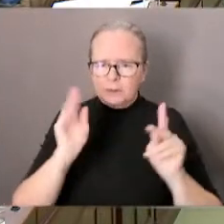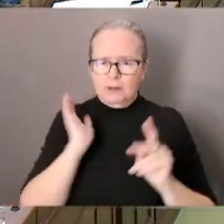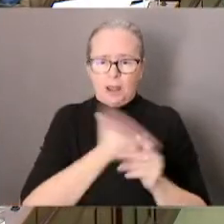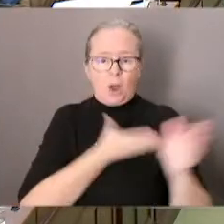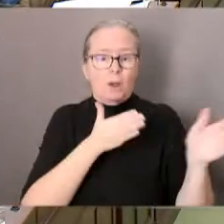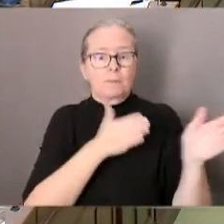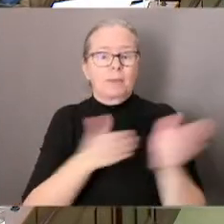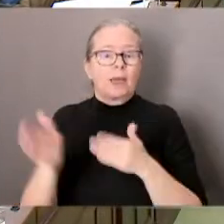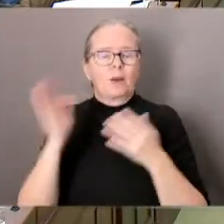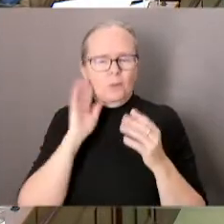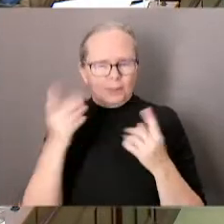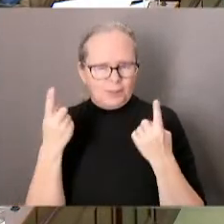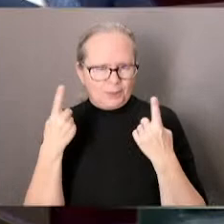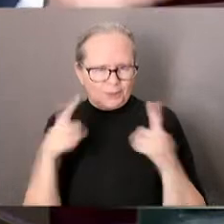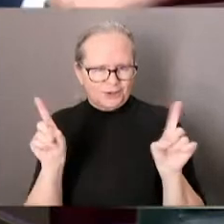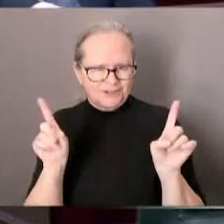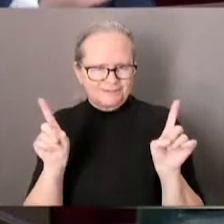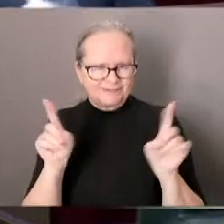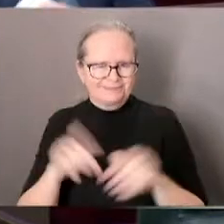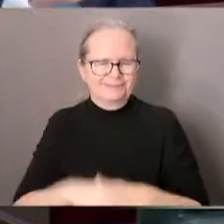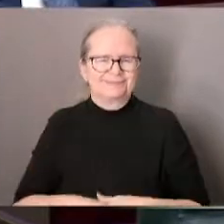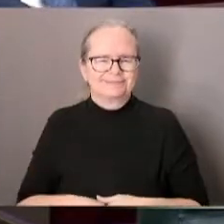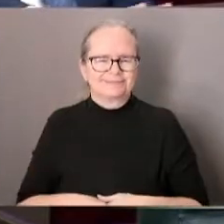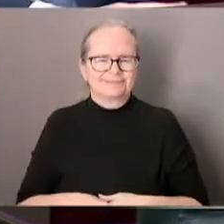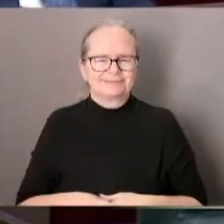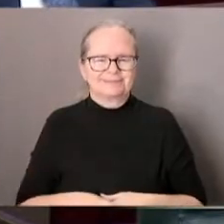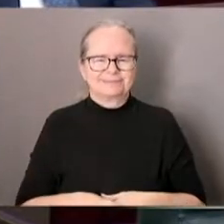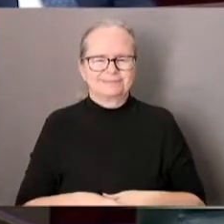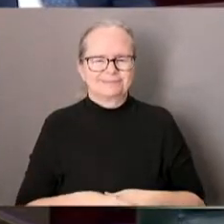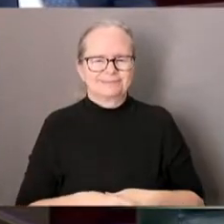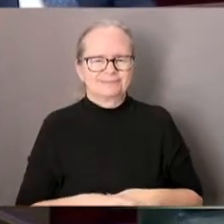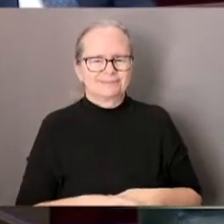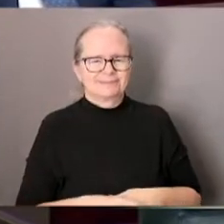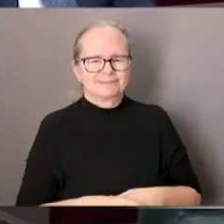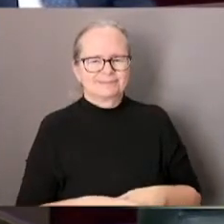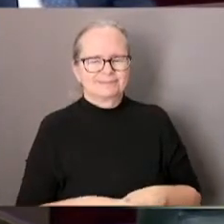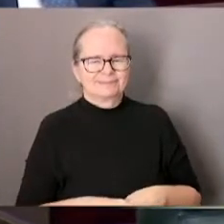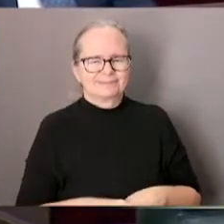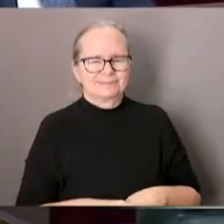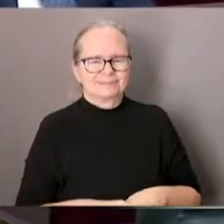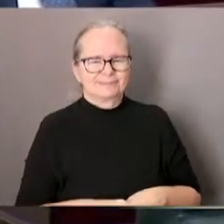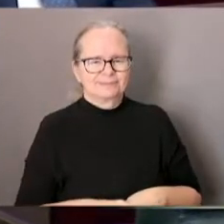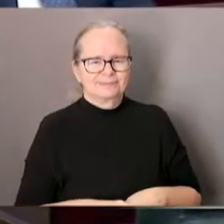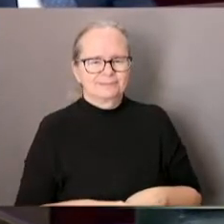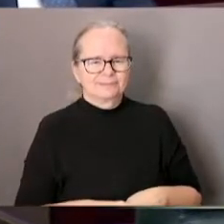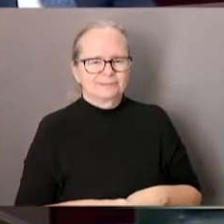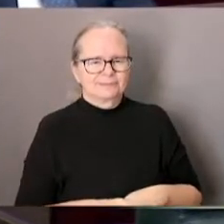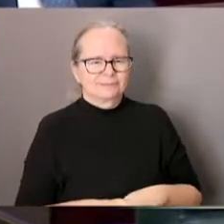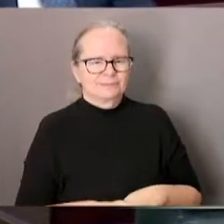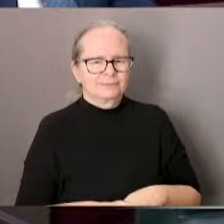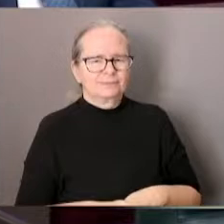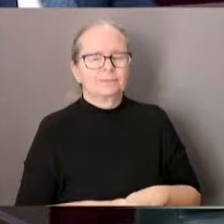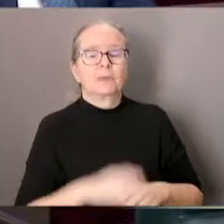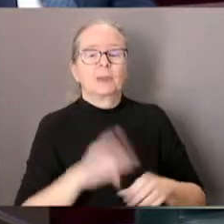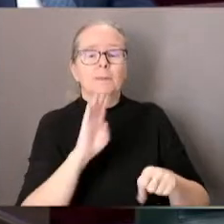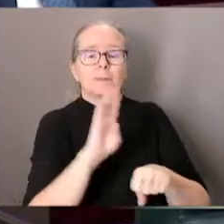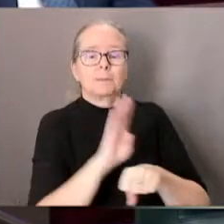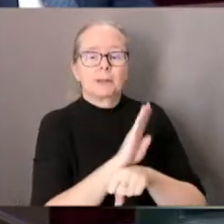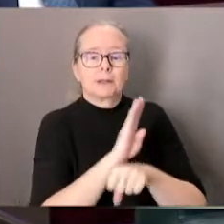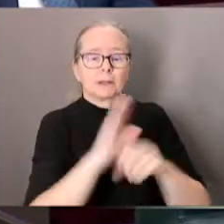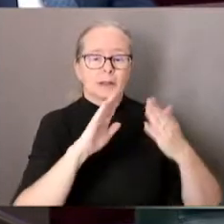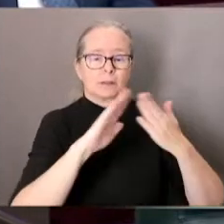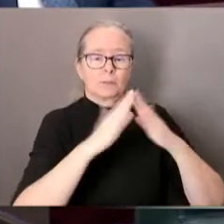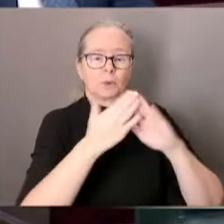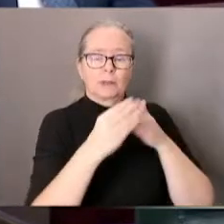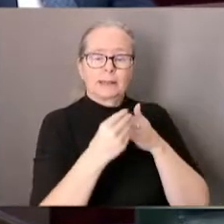Kansas City Center here Mr Speaker that business and Community leaders in our downtown have spent years struggling to get the attention of